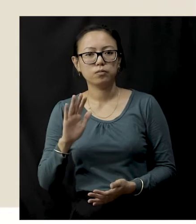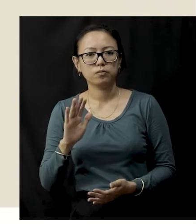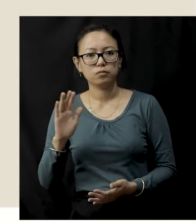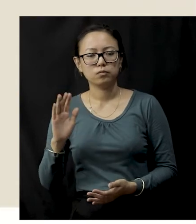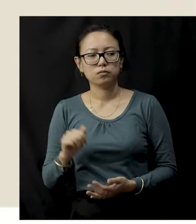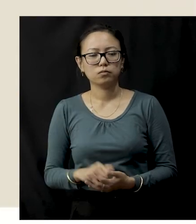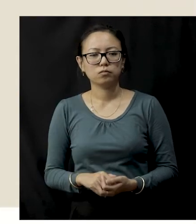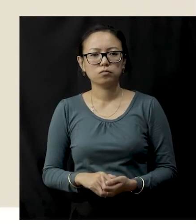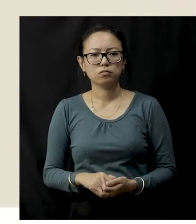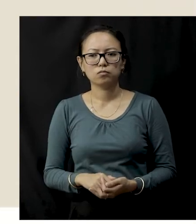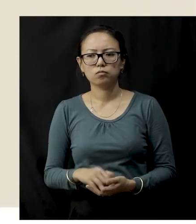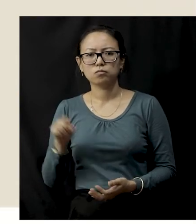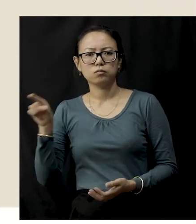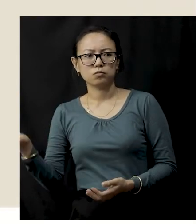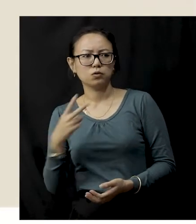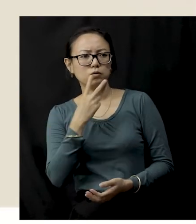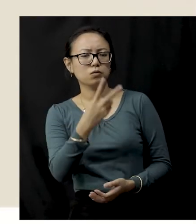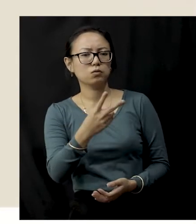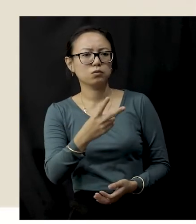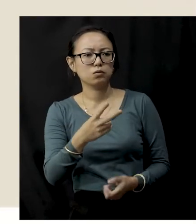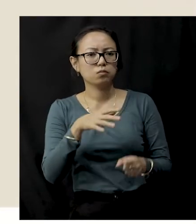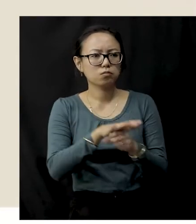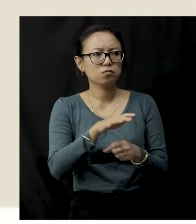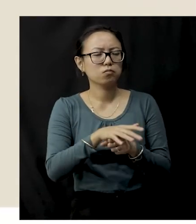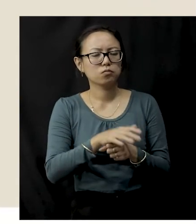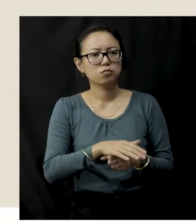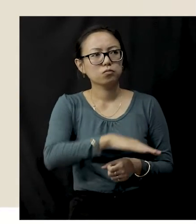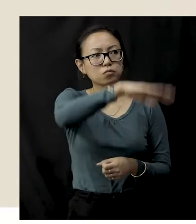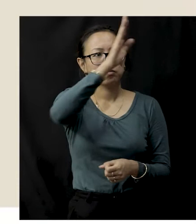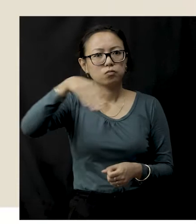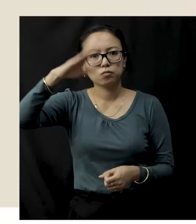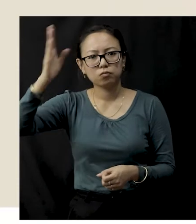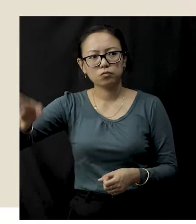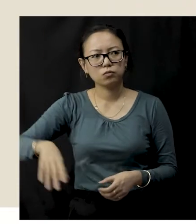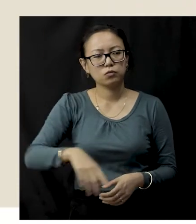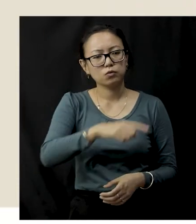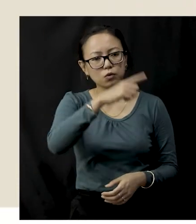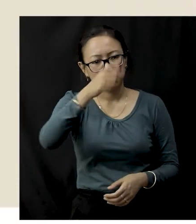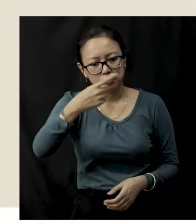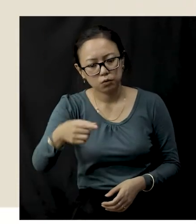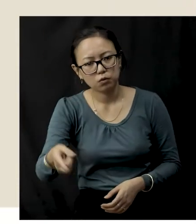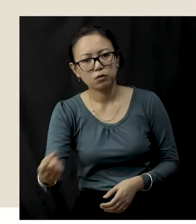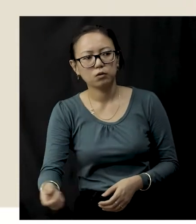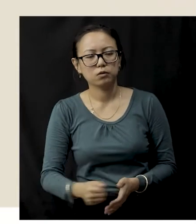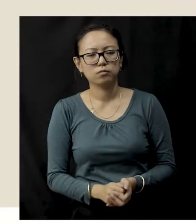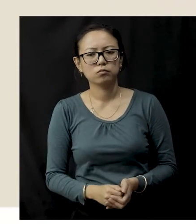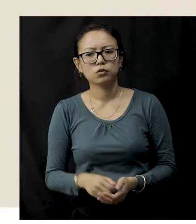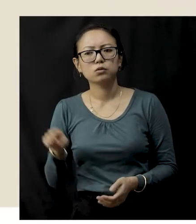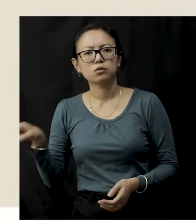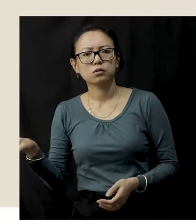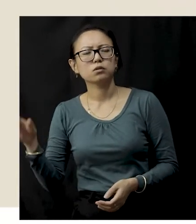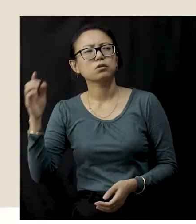was rolling down from the hill. So when he saw that, he thought to himself, if a wood can roll